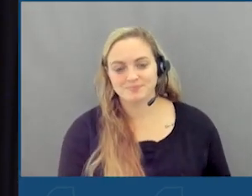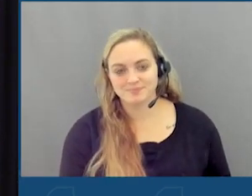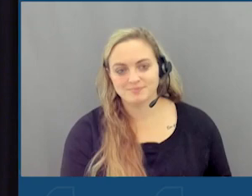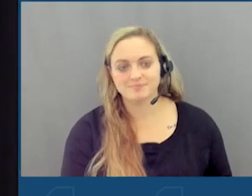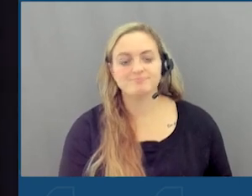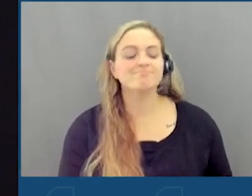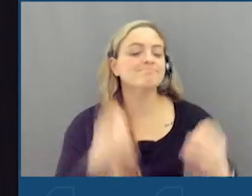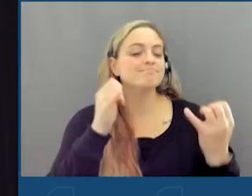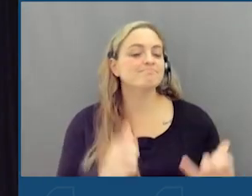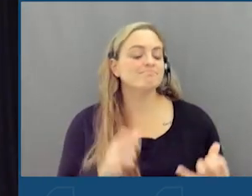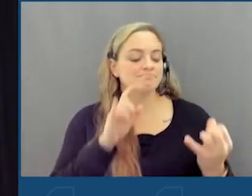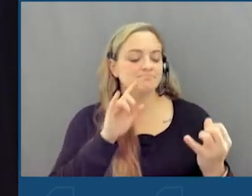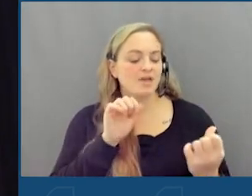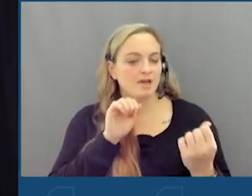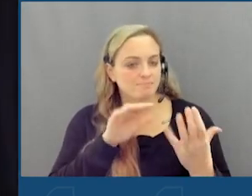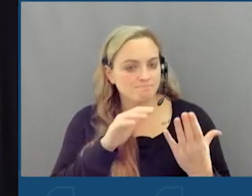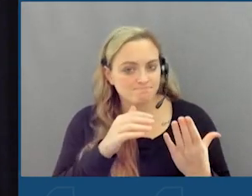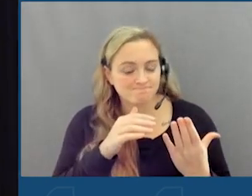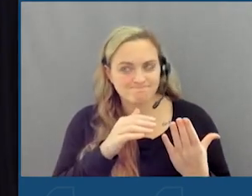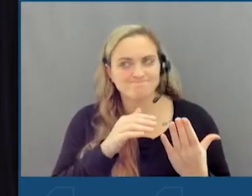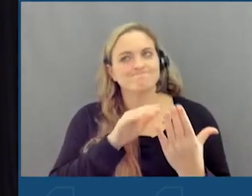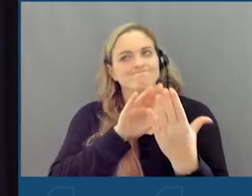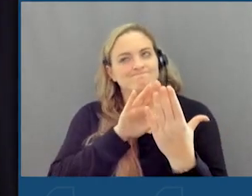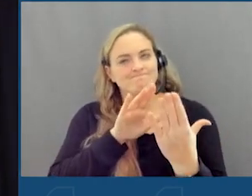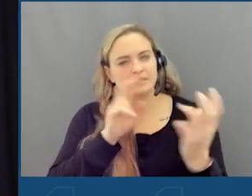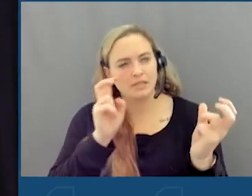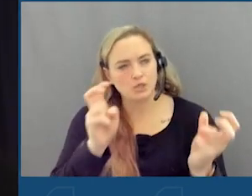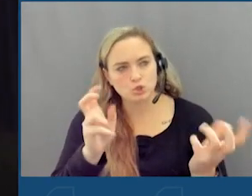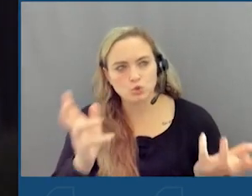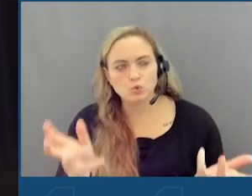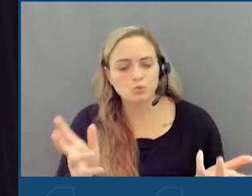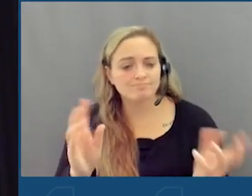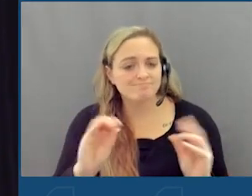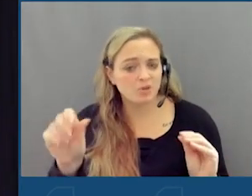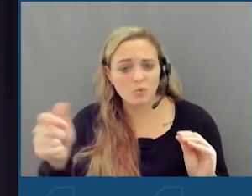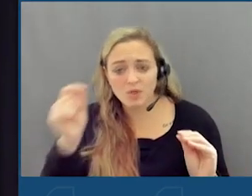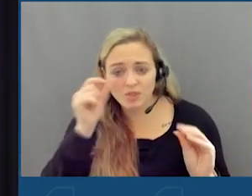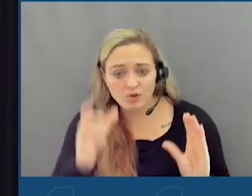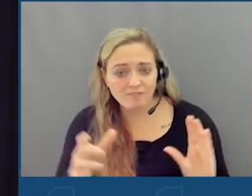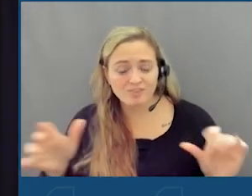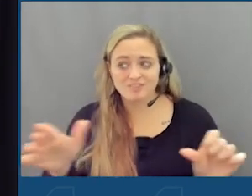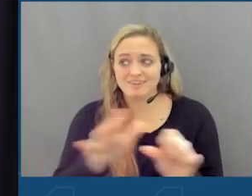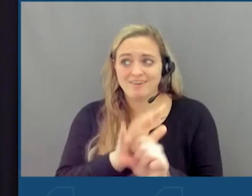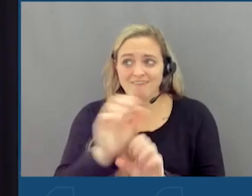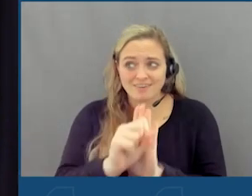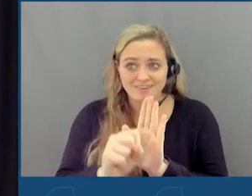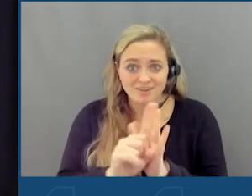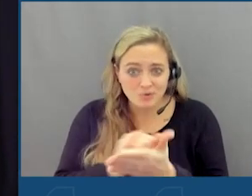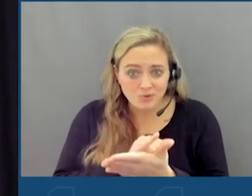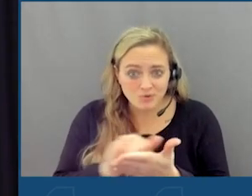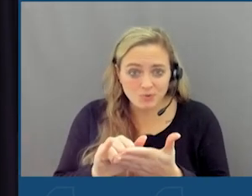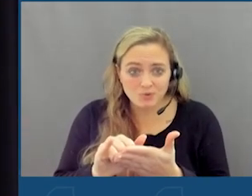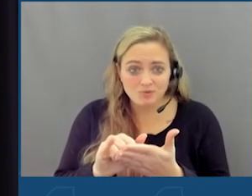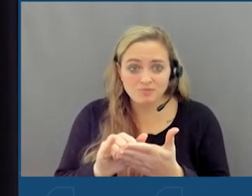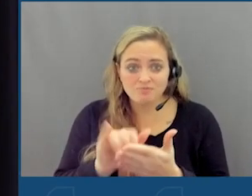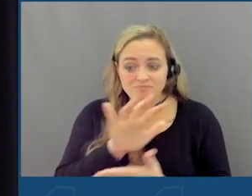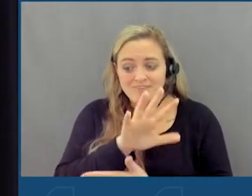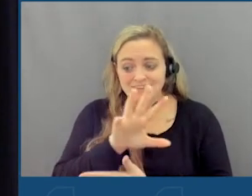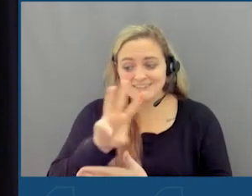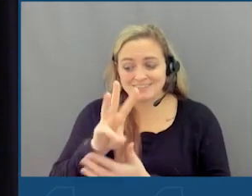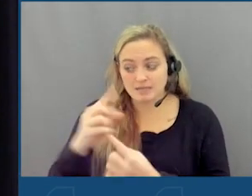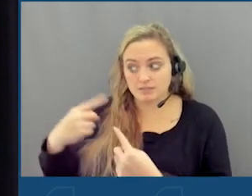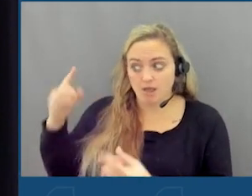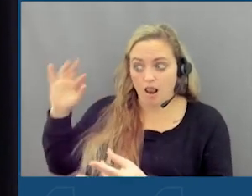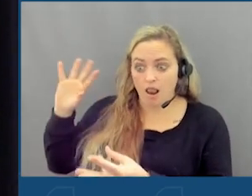Today I'm taking on an issue that no other governor in the entire state of New York, 56 before me, going back